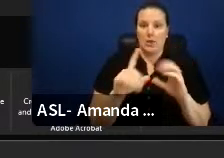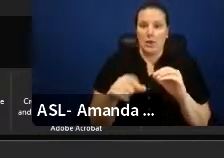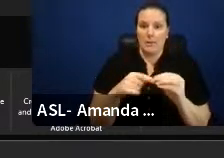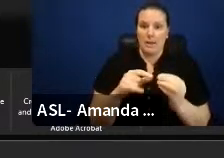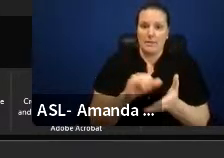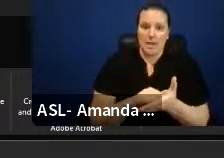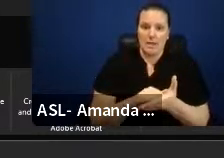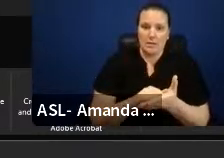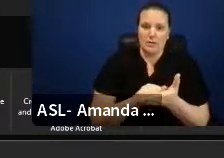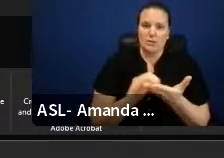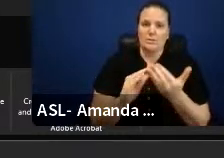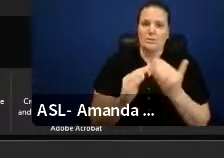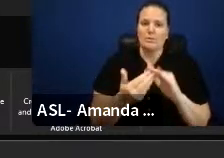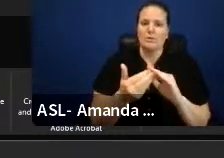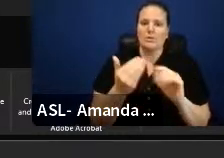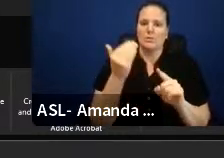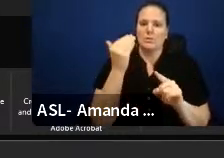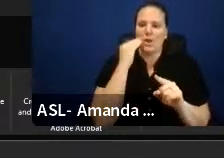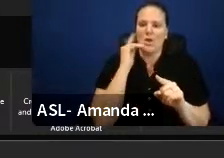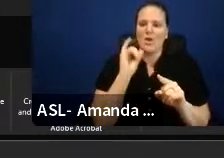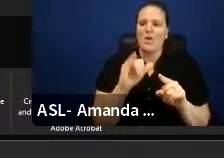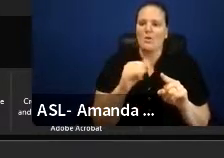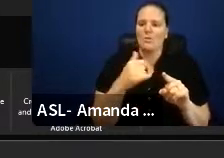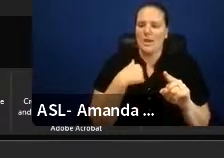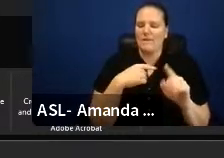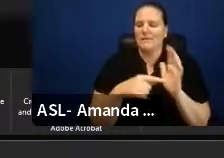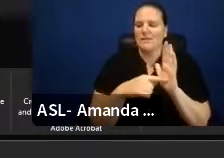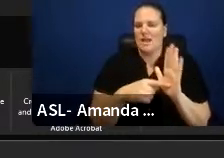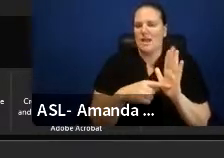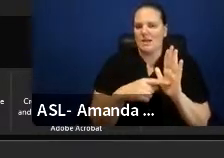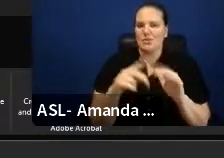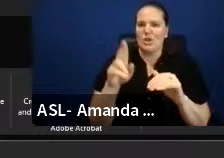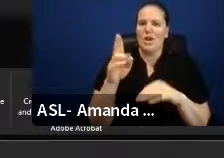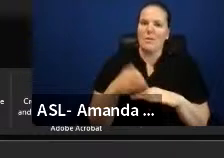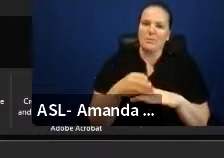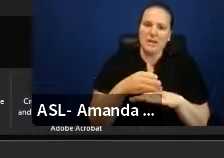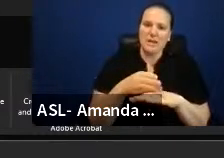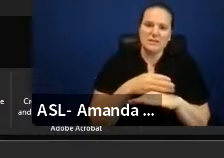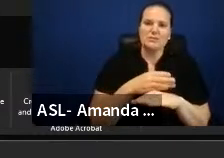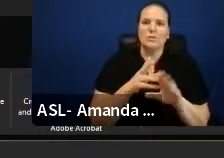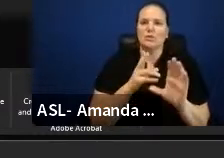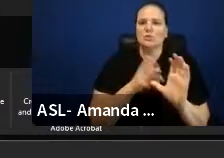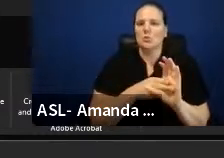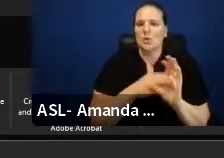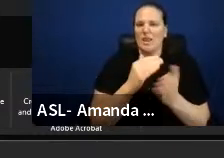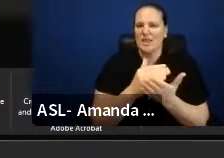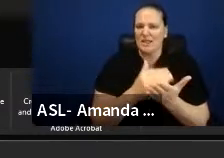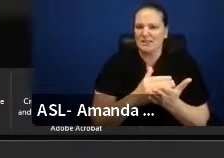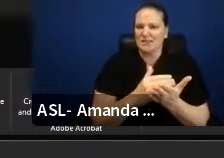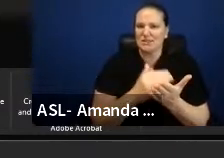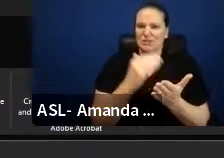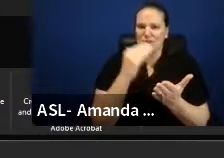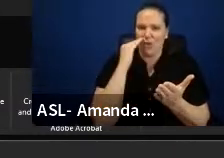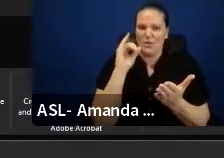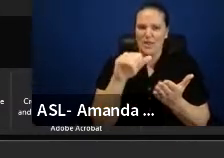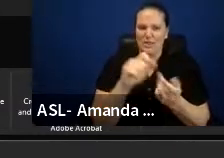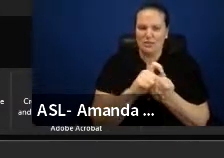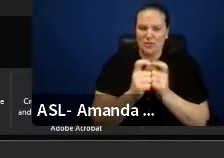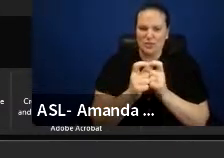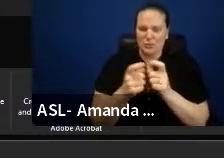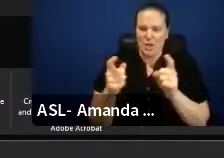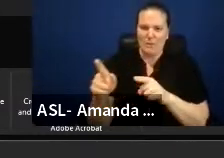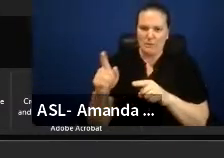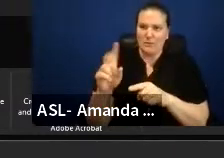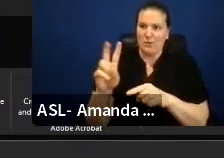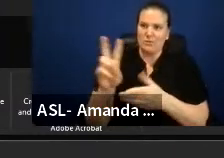the community will know, oh, we will have signs or we will have updates, or we can join a list and know that these changes are going to happen within